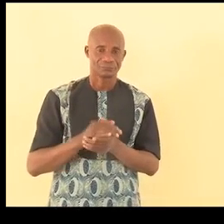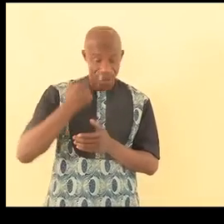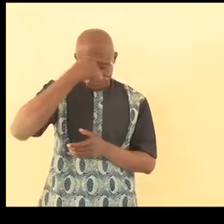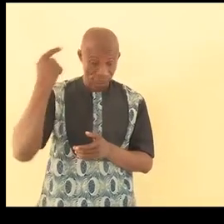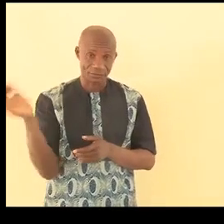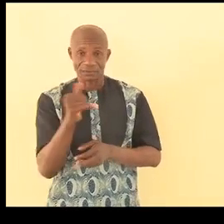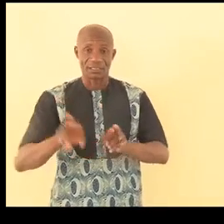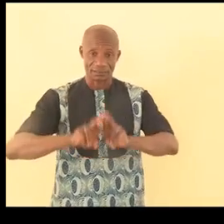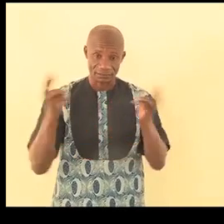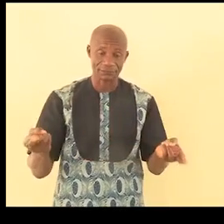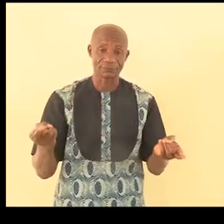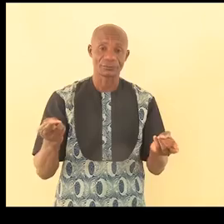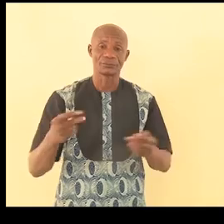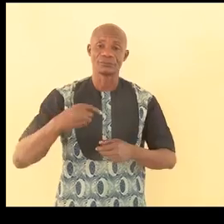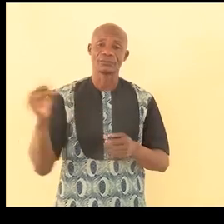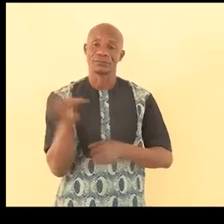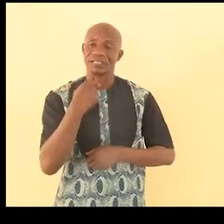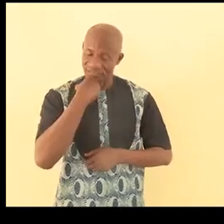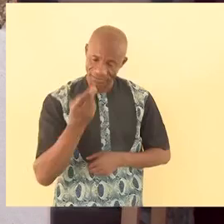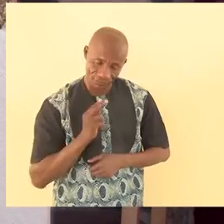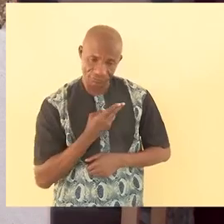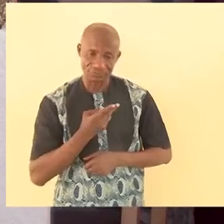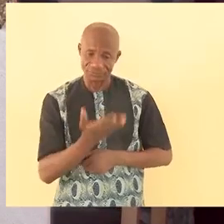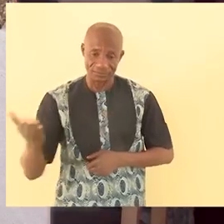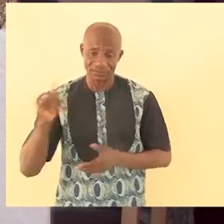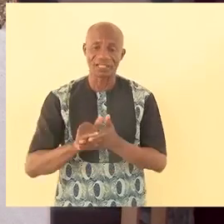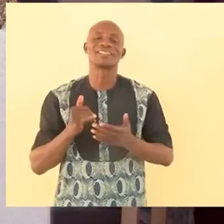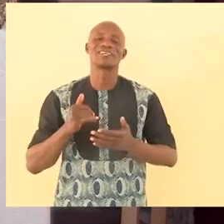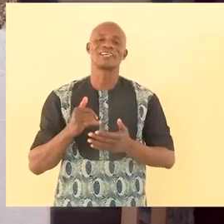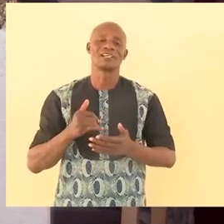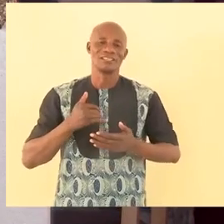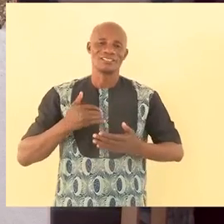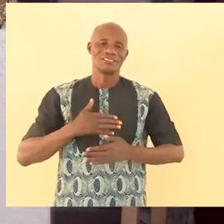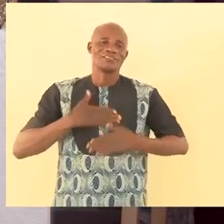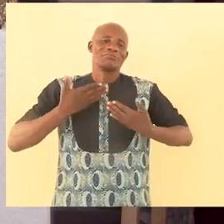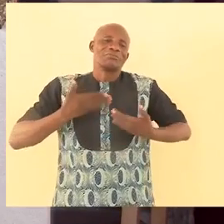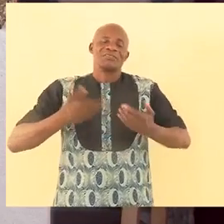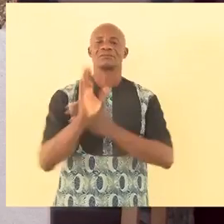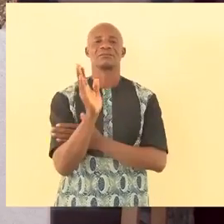God because they reveal to us. They tell us the things that please God.